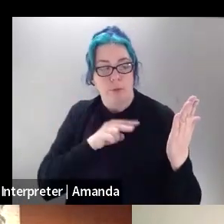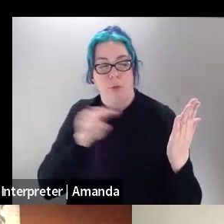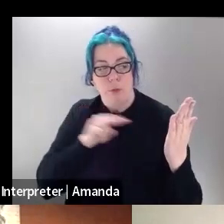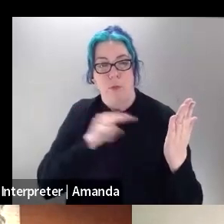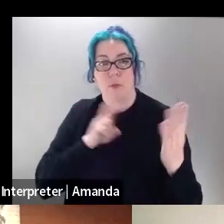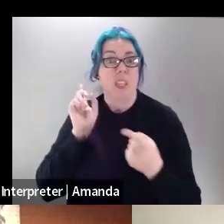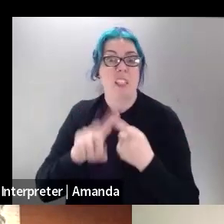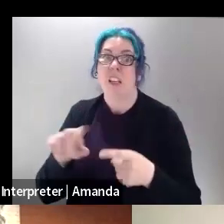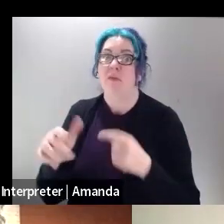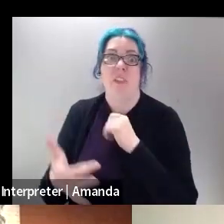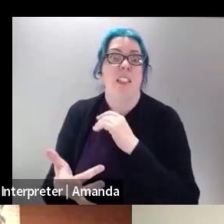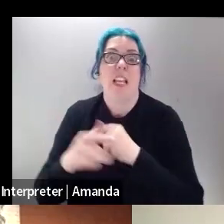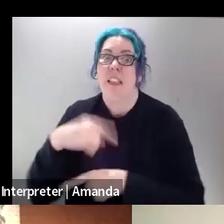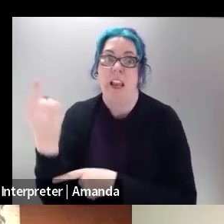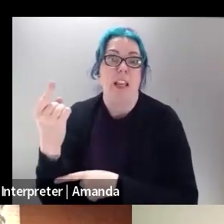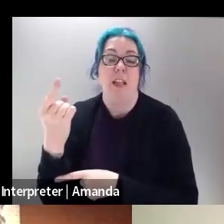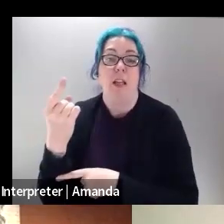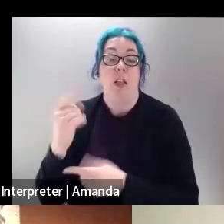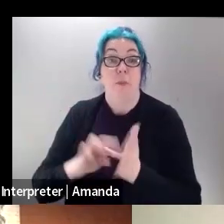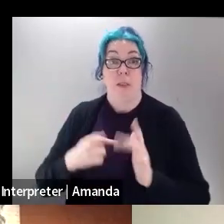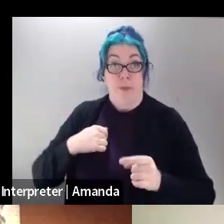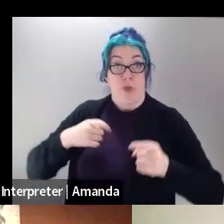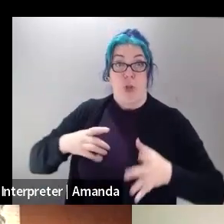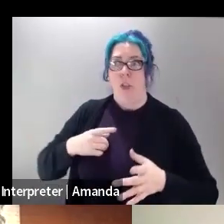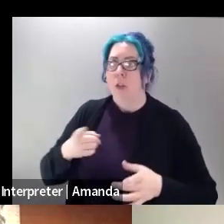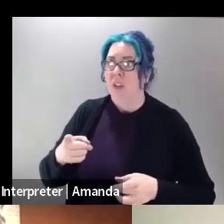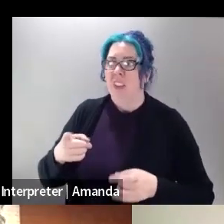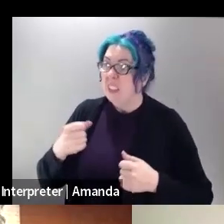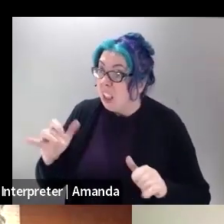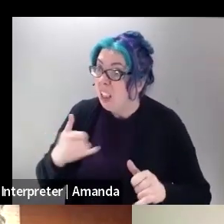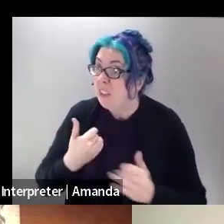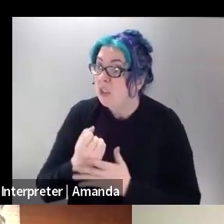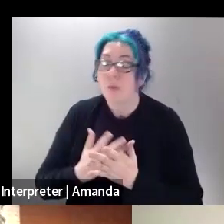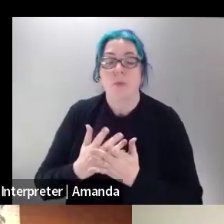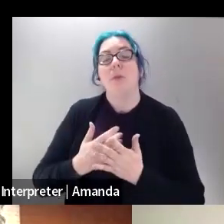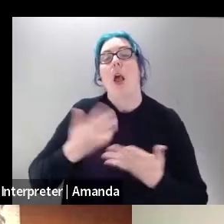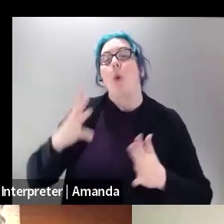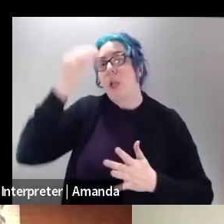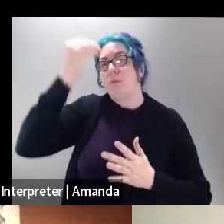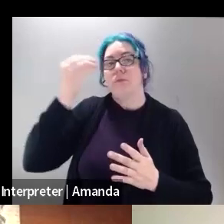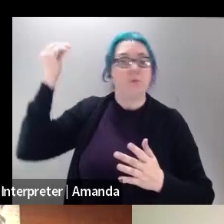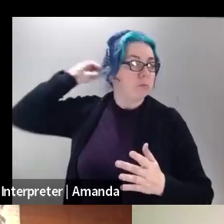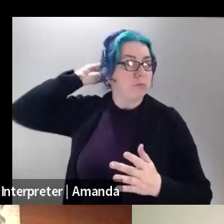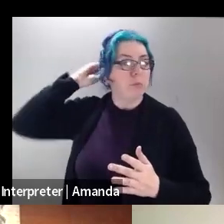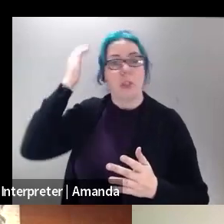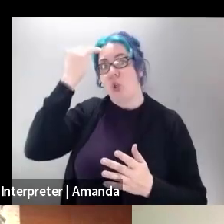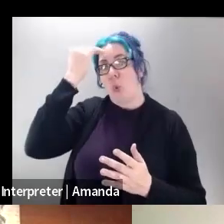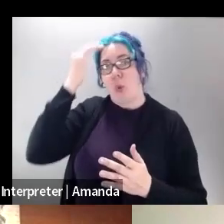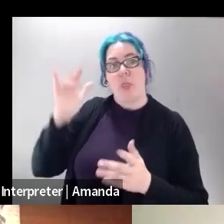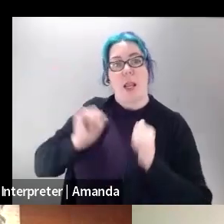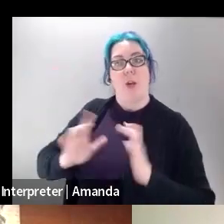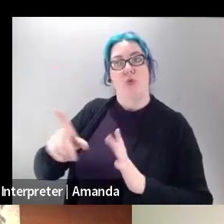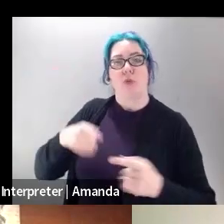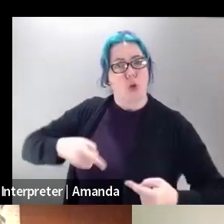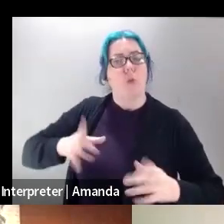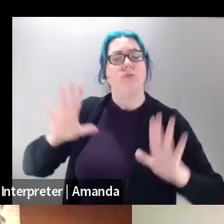But it also will allow me to tell the stage manager, so and so, just so you know, we'll have the script, so little things